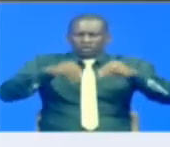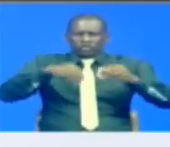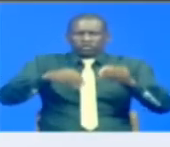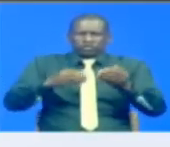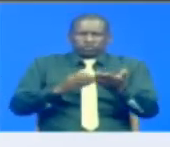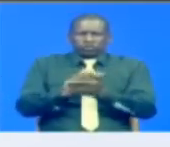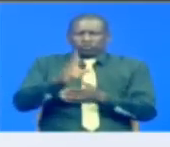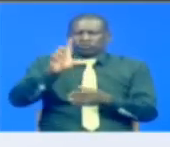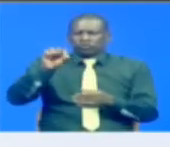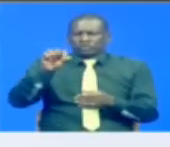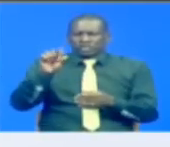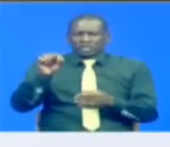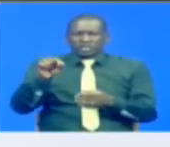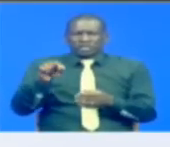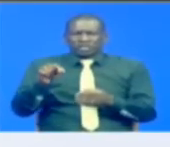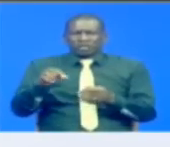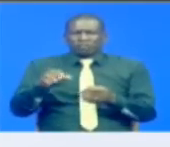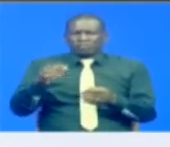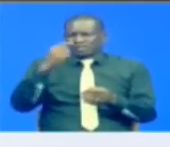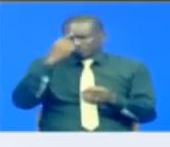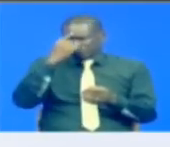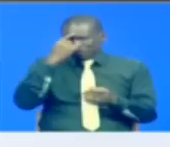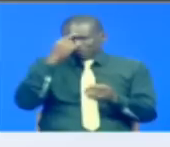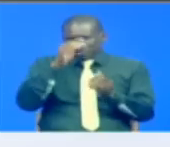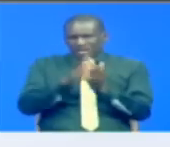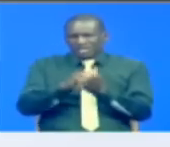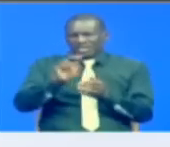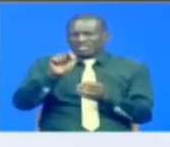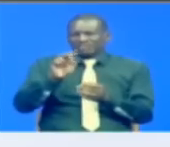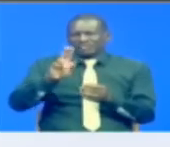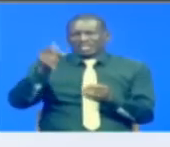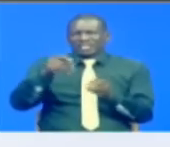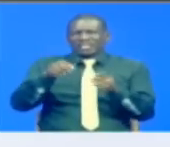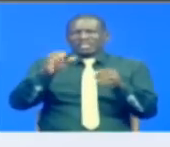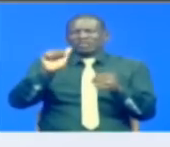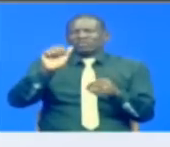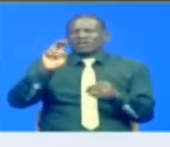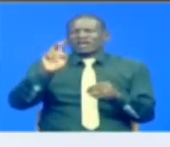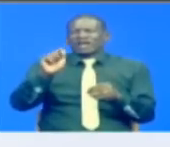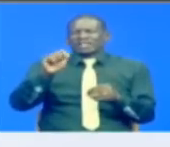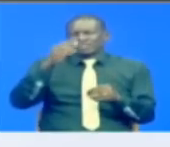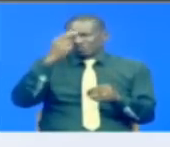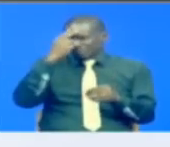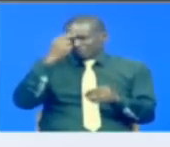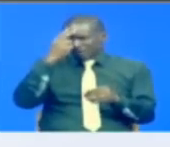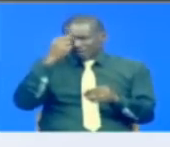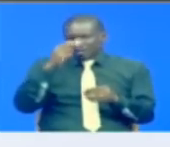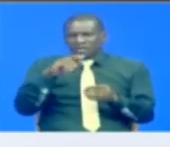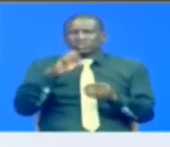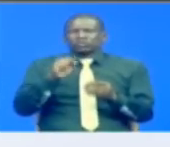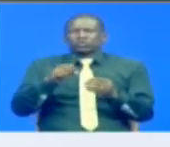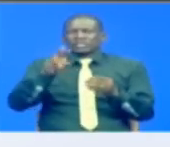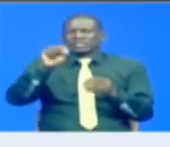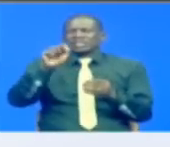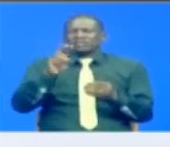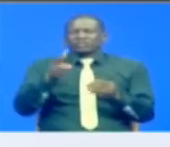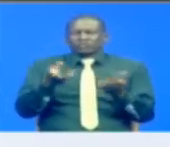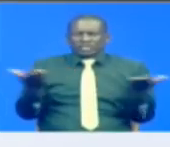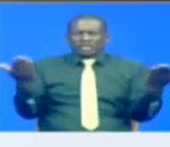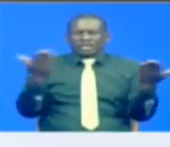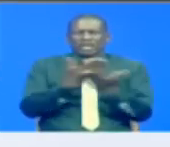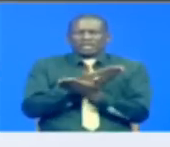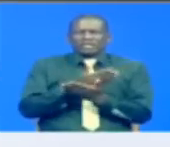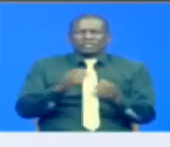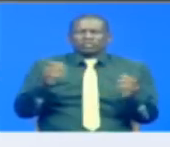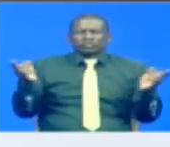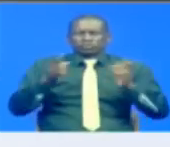you can also tweet us at Smriti Vidyarthi, at NTV Kenya, at Mark Masai. You are indeed watching NTV tonight. Time for a breather. More when